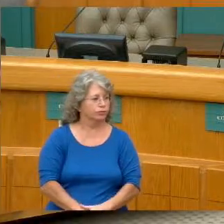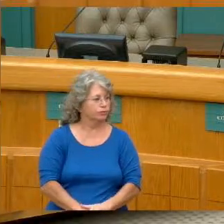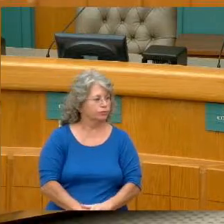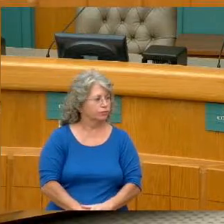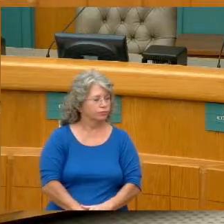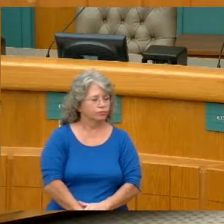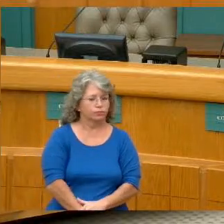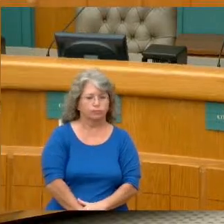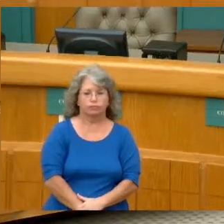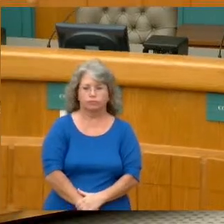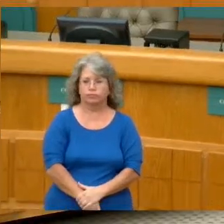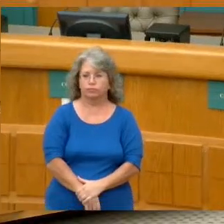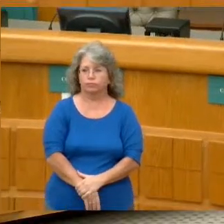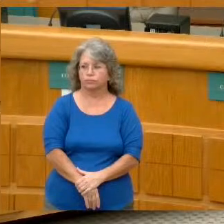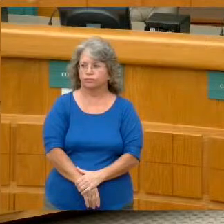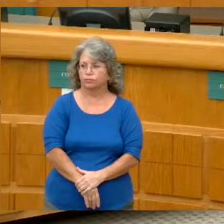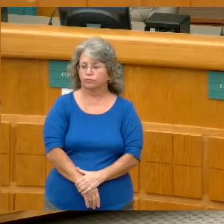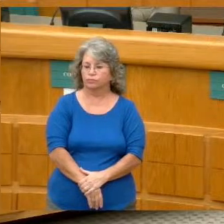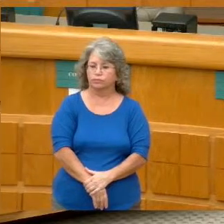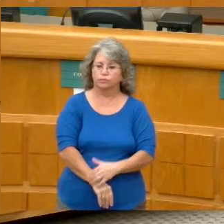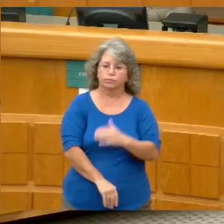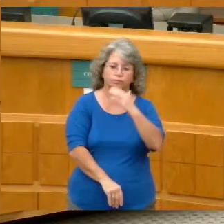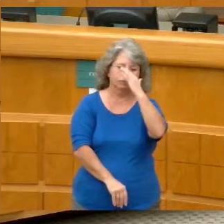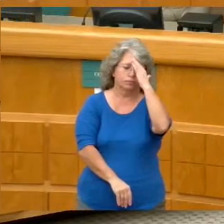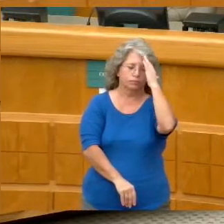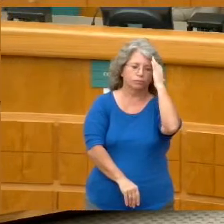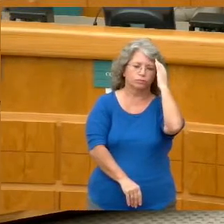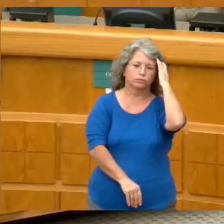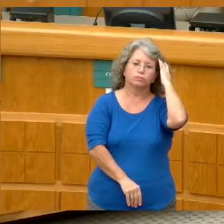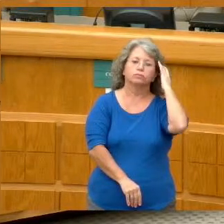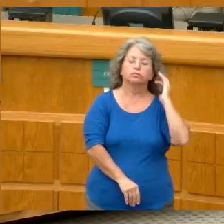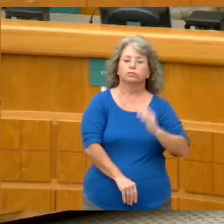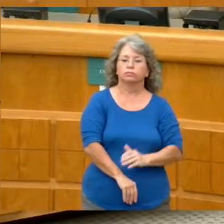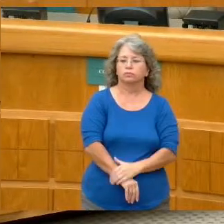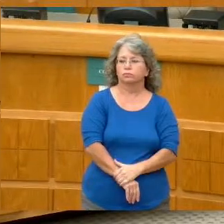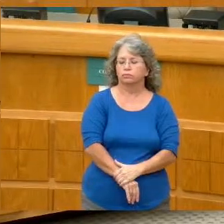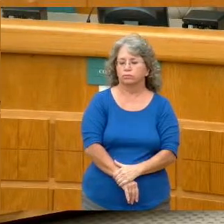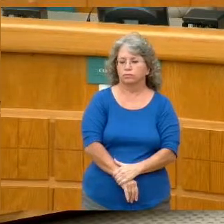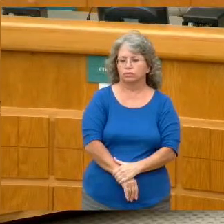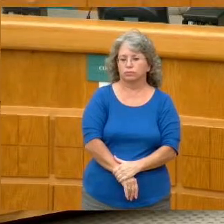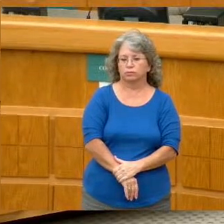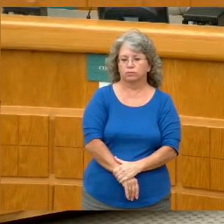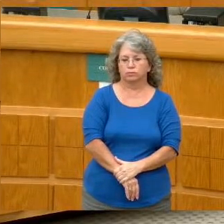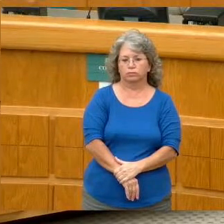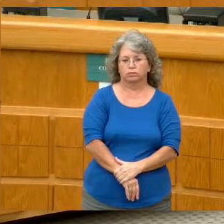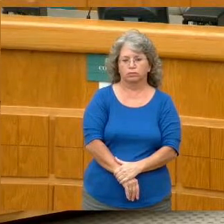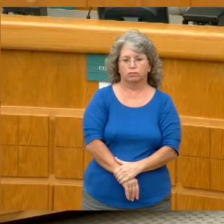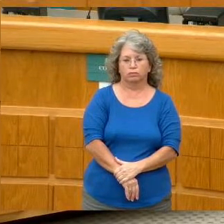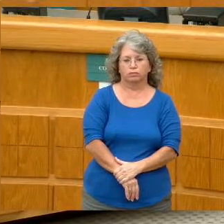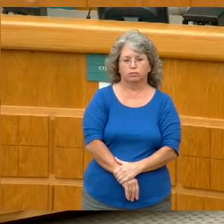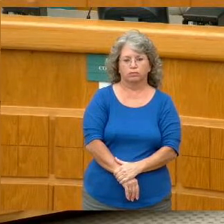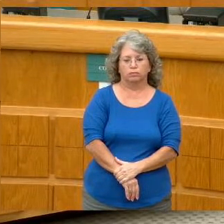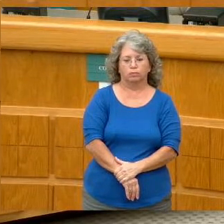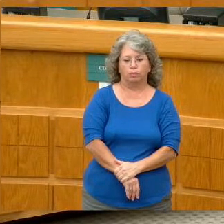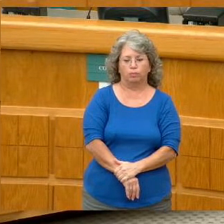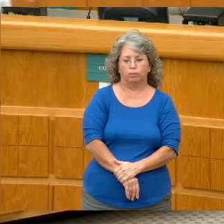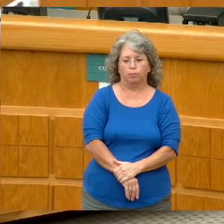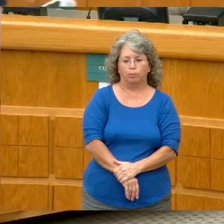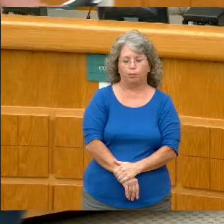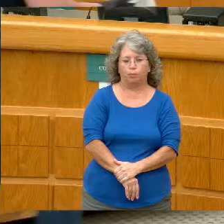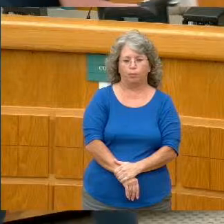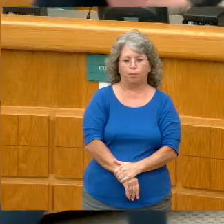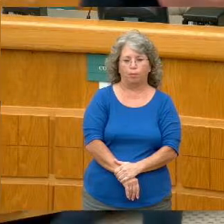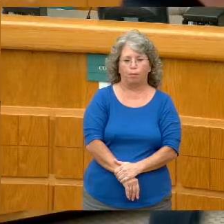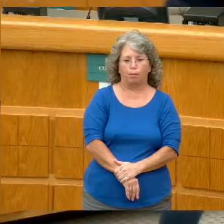El día de hoy vamos a tener el reporte por parte de la Universidad Texas A&M, así como la directora del Departamento de Salud Pública, mientras que el administrador de la